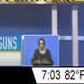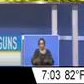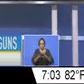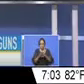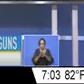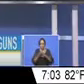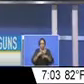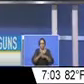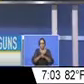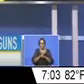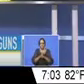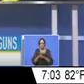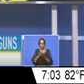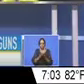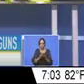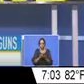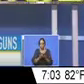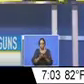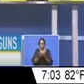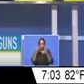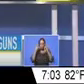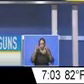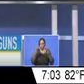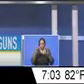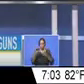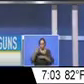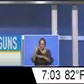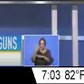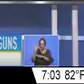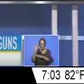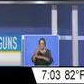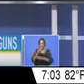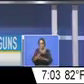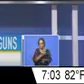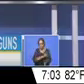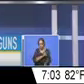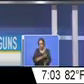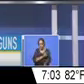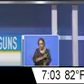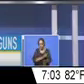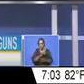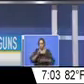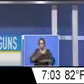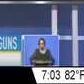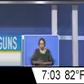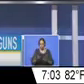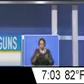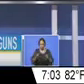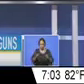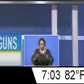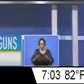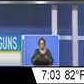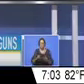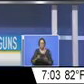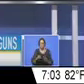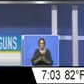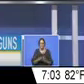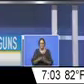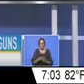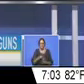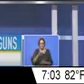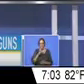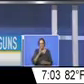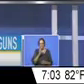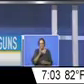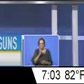Also making news this Saturday, the prevalence of drugs and illegal guns causing concern. The Minister of National Security listed figures for the illegal items that